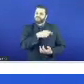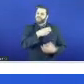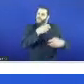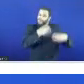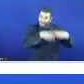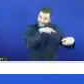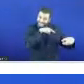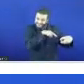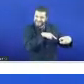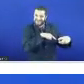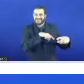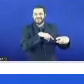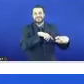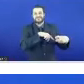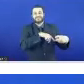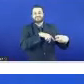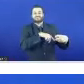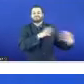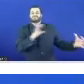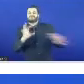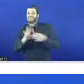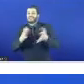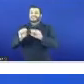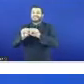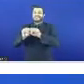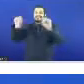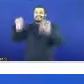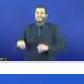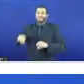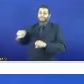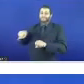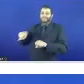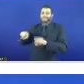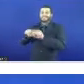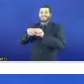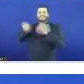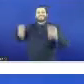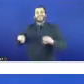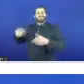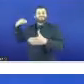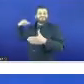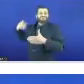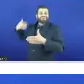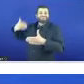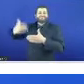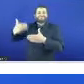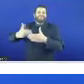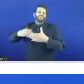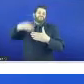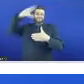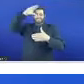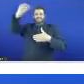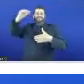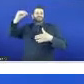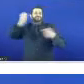has increased because it has given an excuse for authoritarian governments to say these other